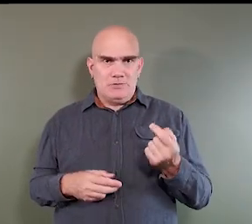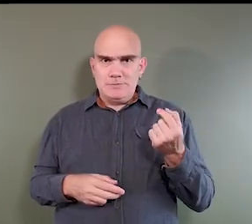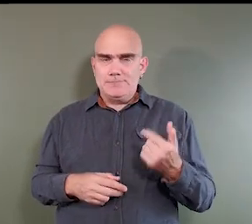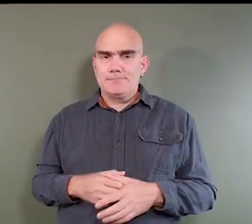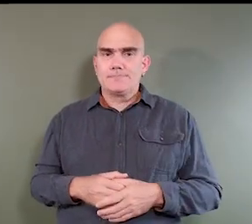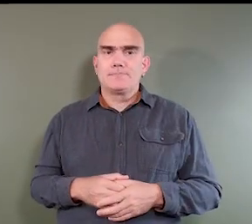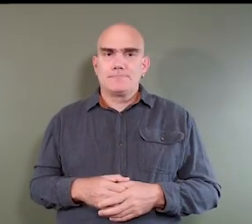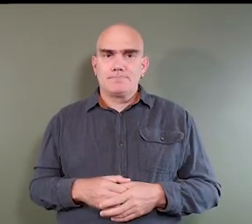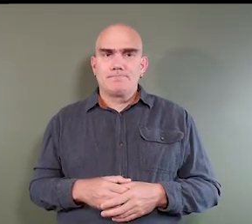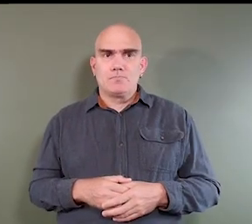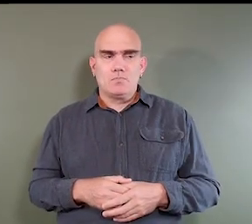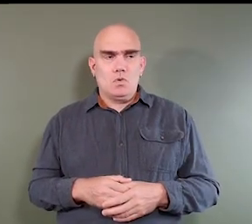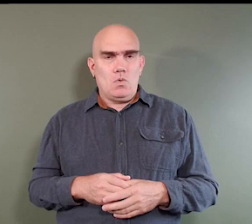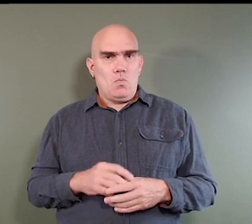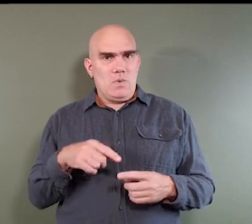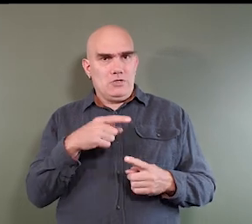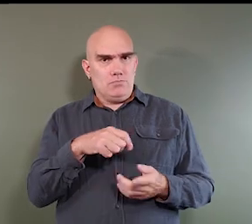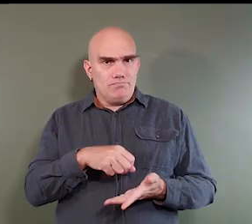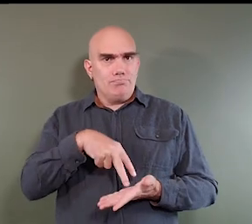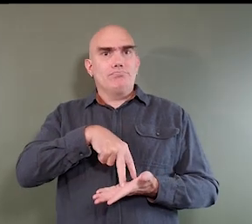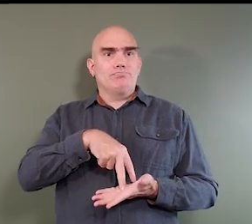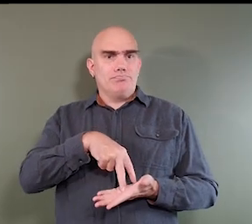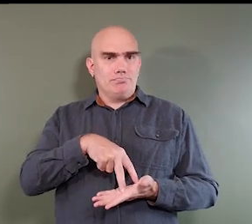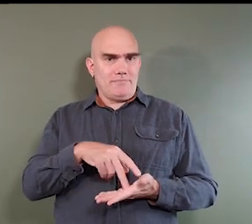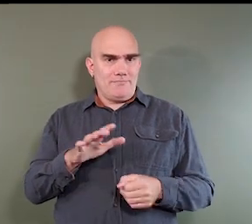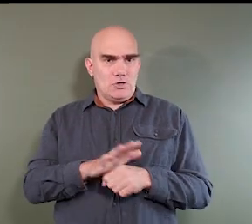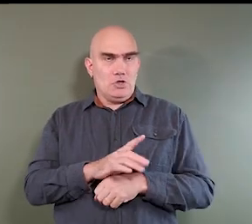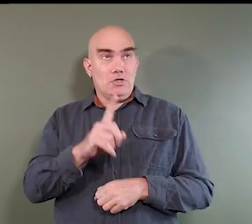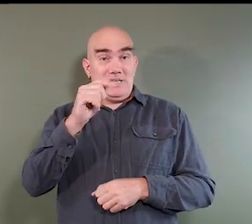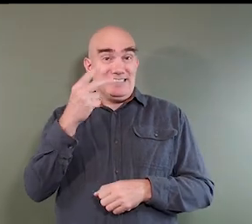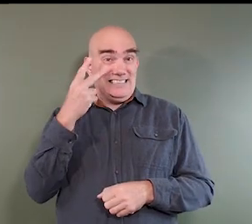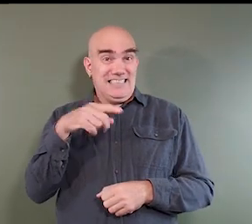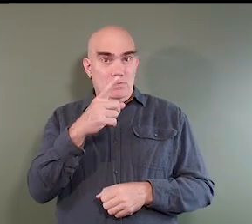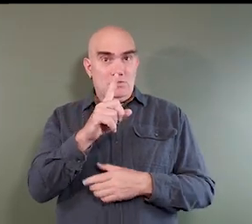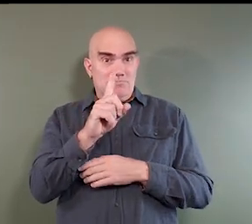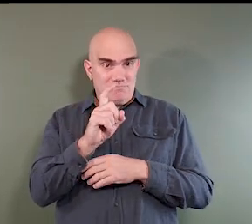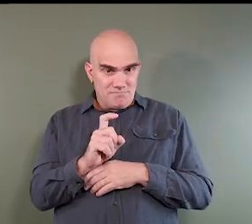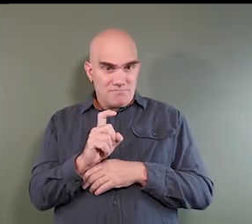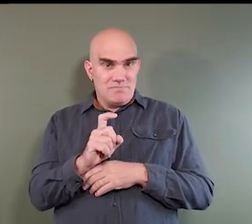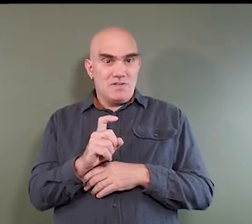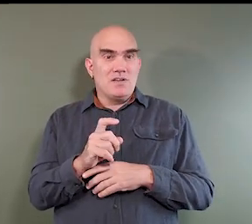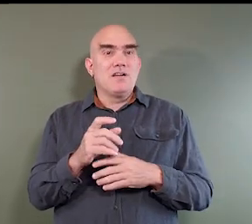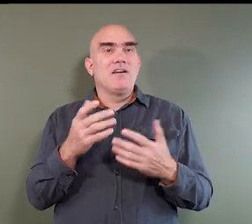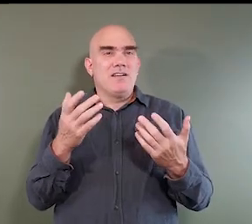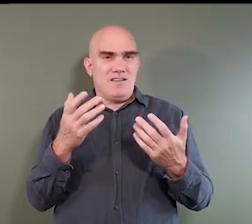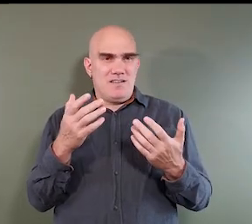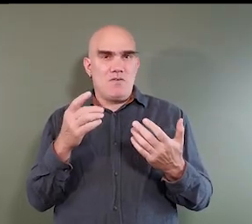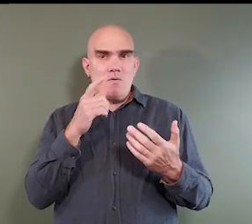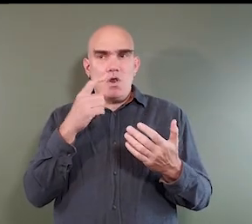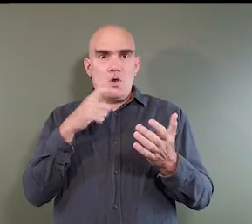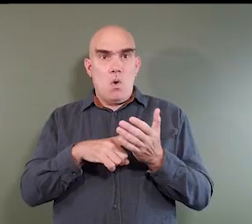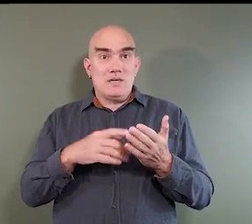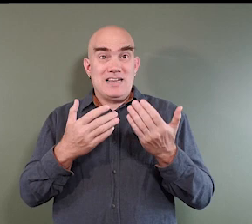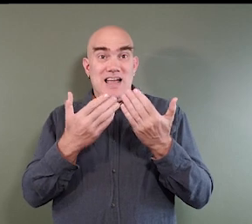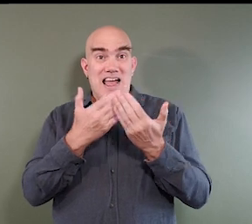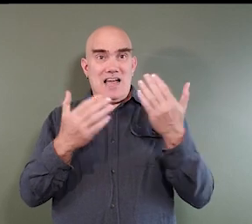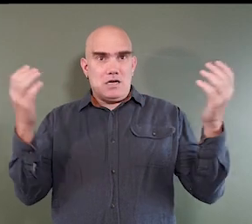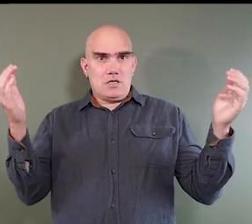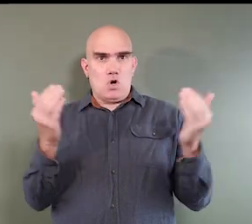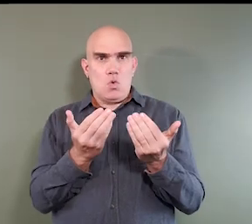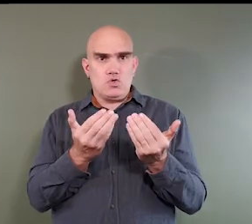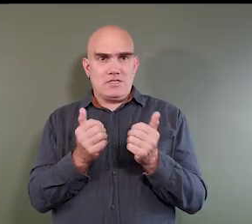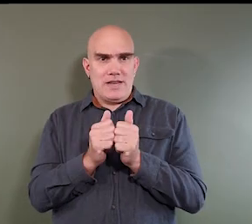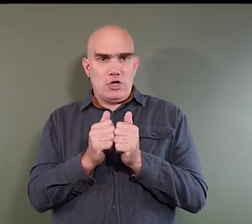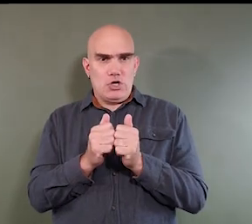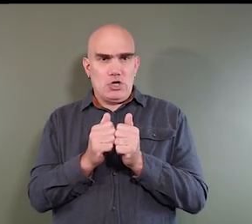little as she presses all the way up. You can see it when she comes in, she closes her fists together or